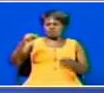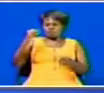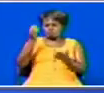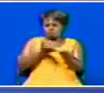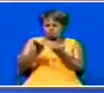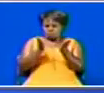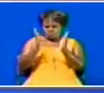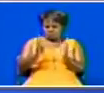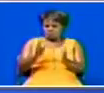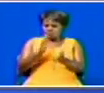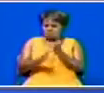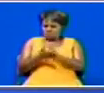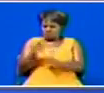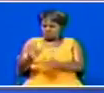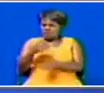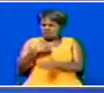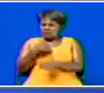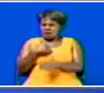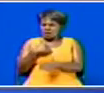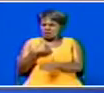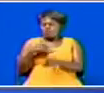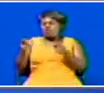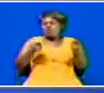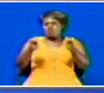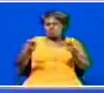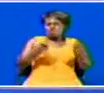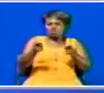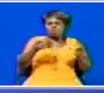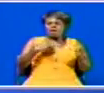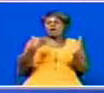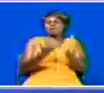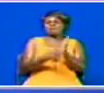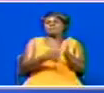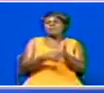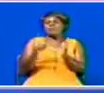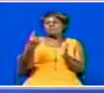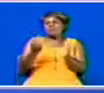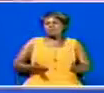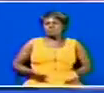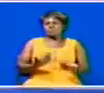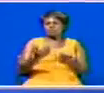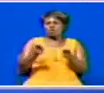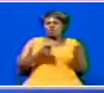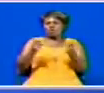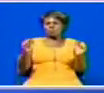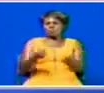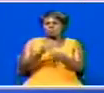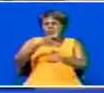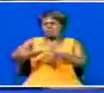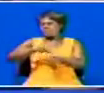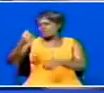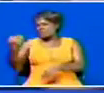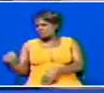without that, you may have a tendency of monopoly, you have a problem. Can your firstborn dictate you that you cannot get another